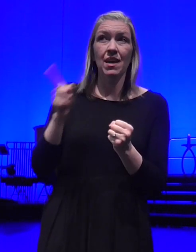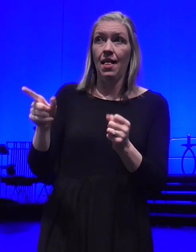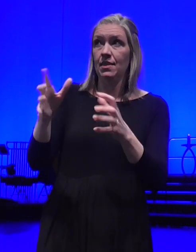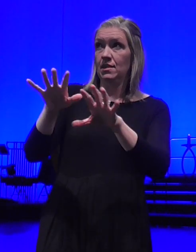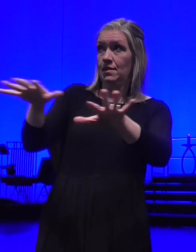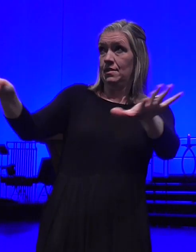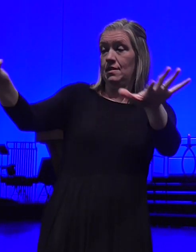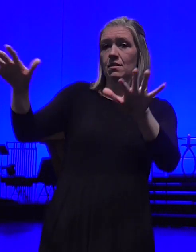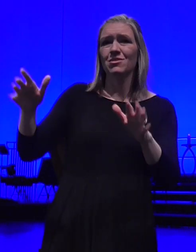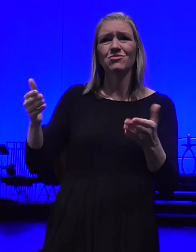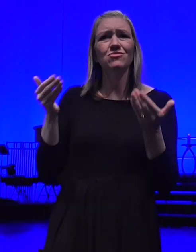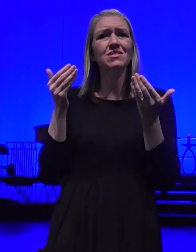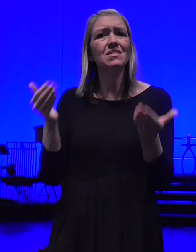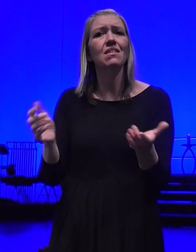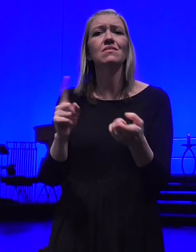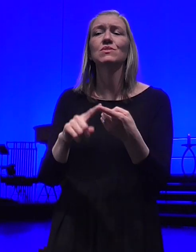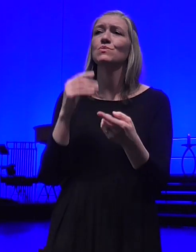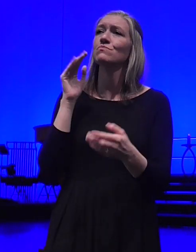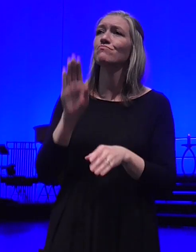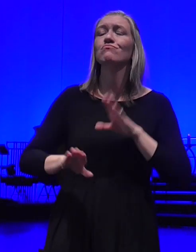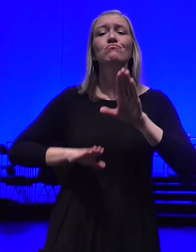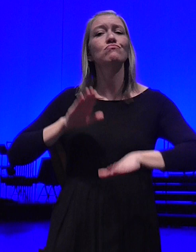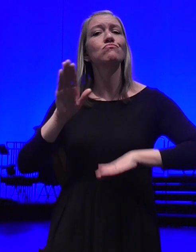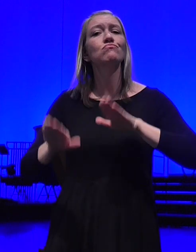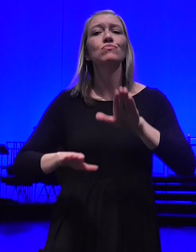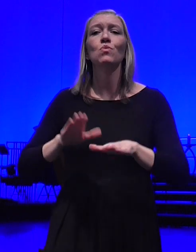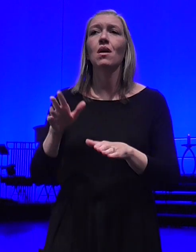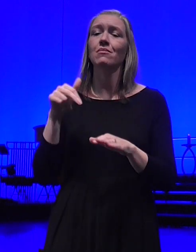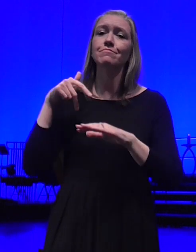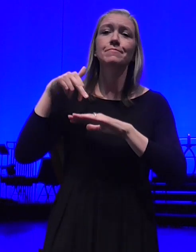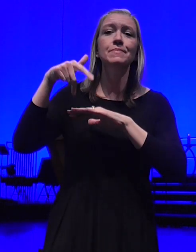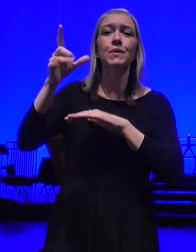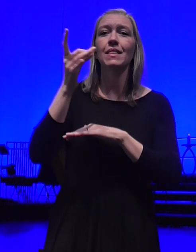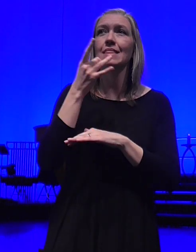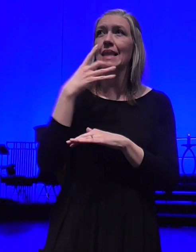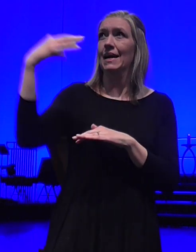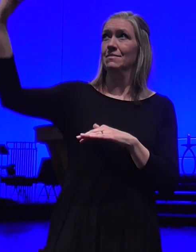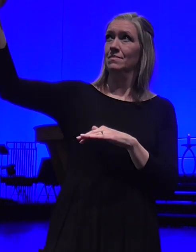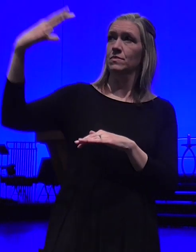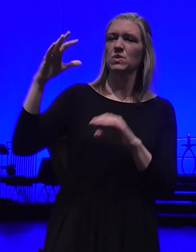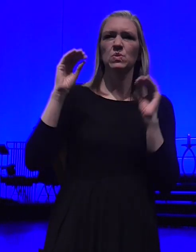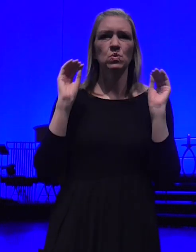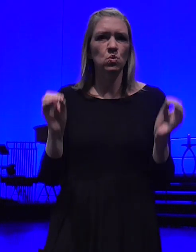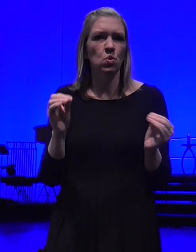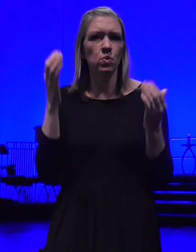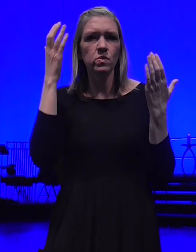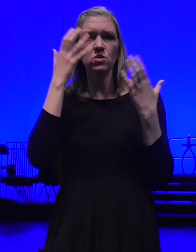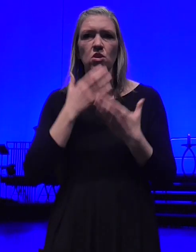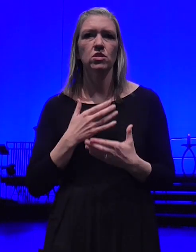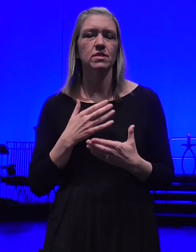us resolve to walk in the light where there is no darkness."